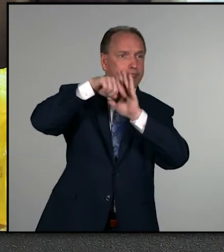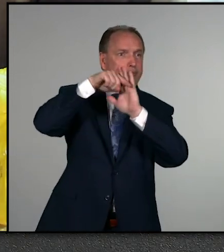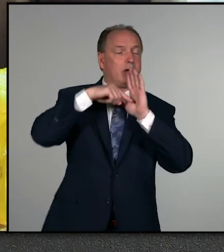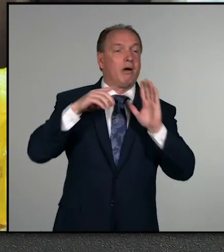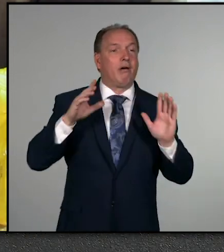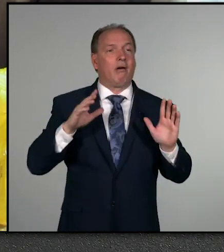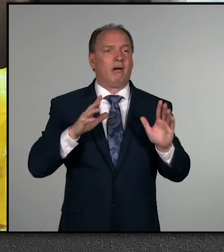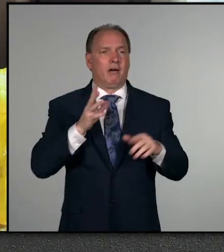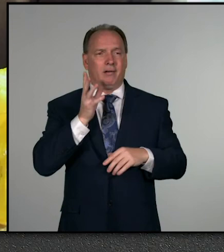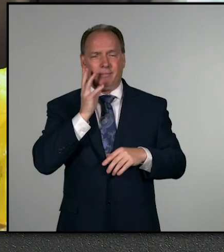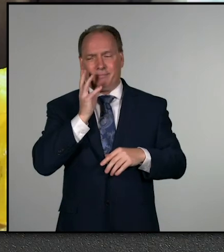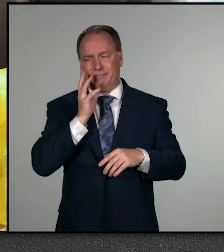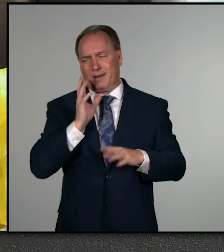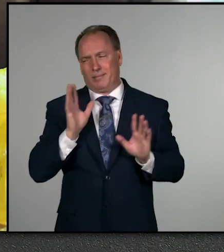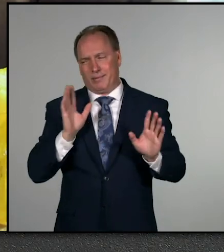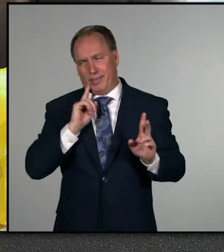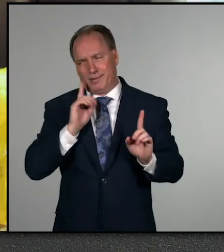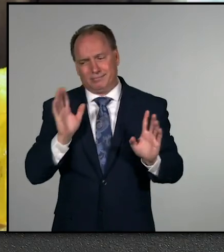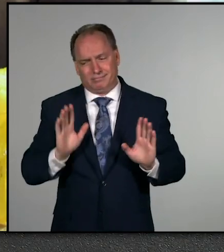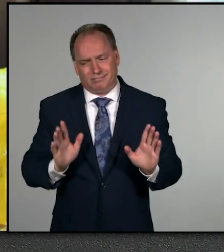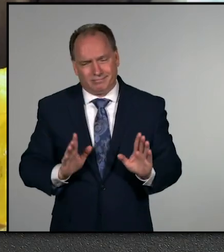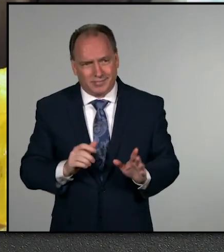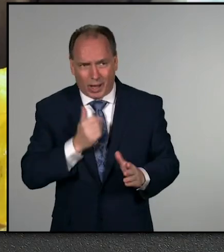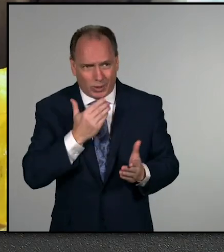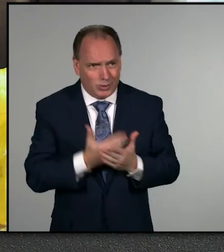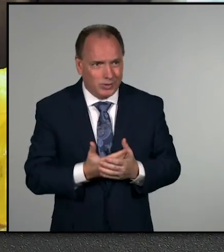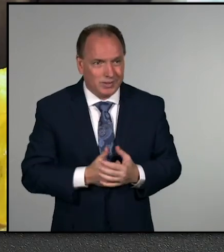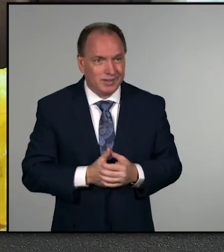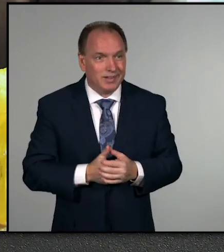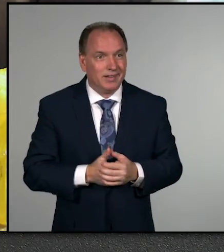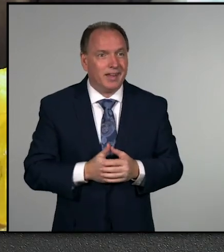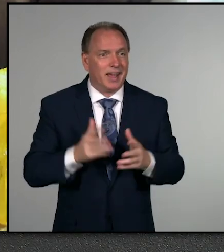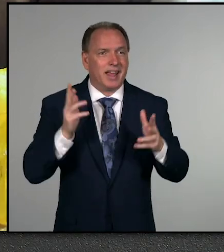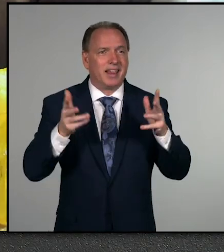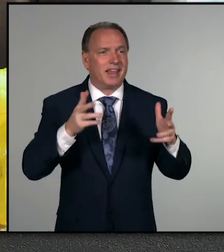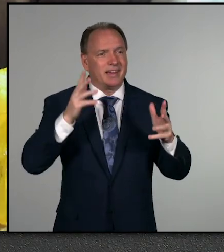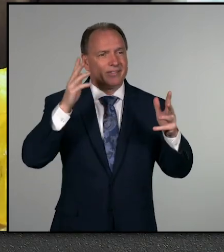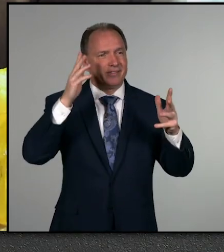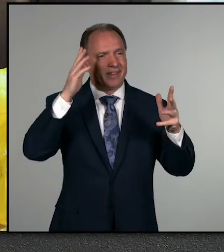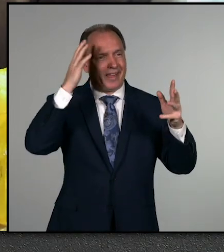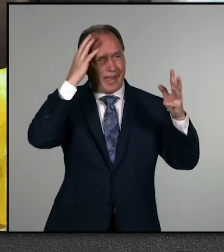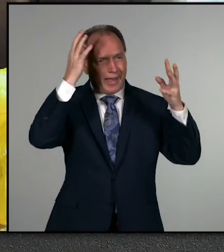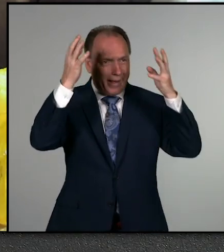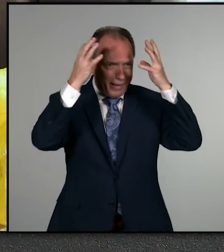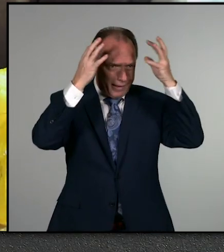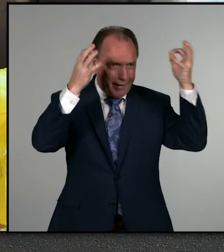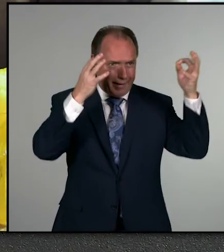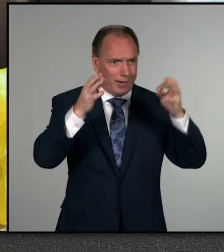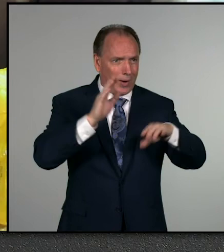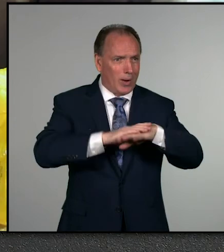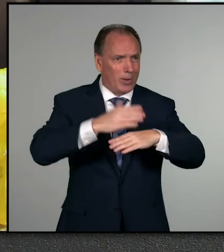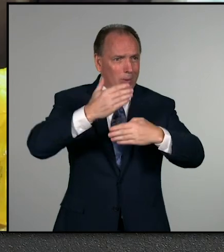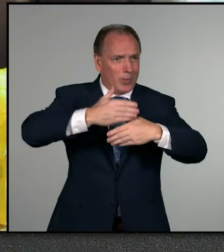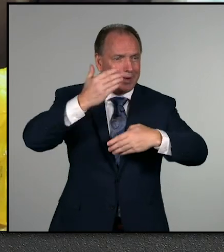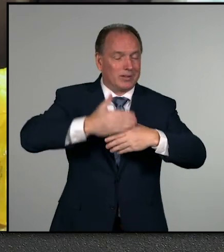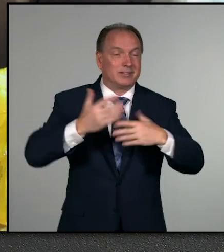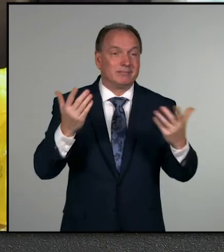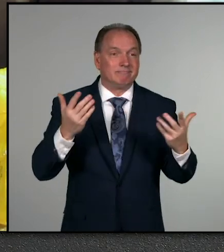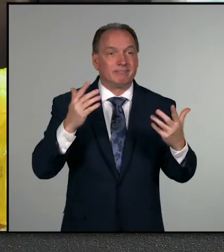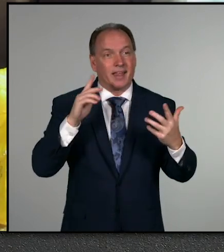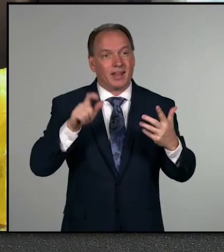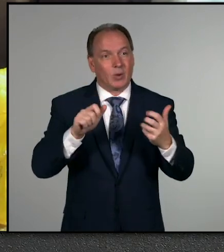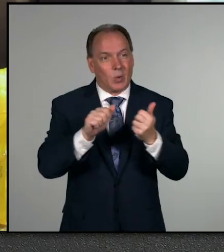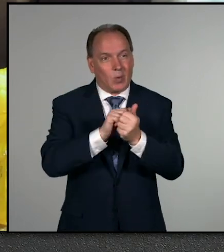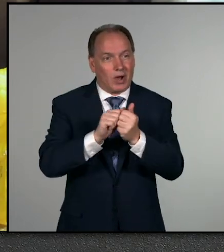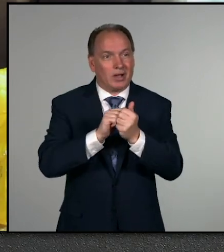Mommy didn't think Clifford worked out very well. Look, he left hair all over the windows. So they